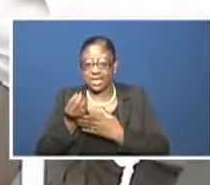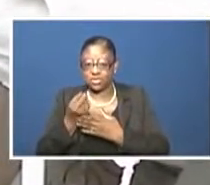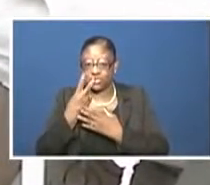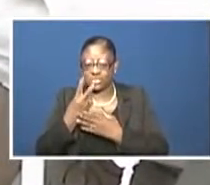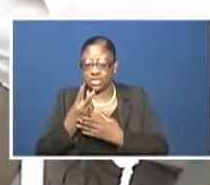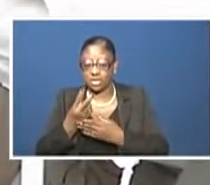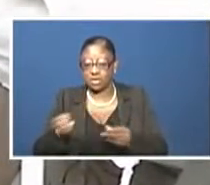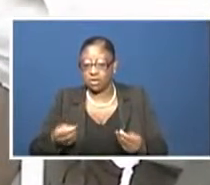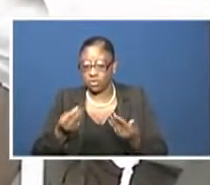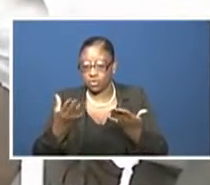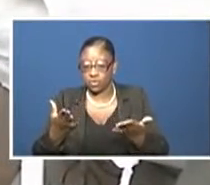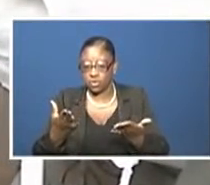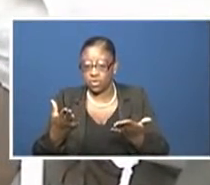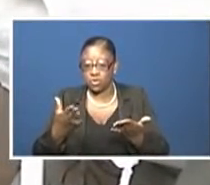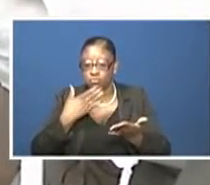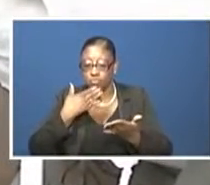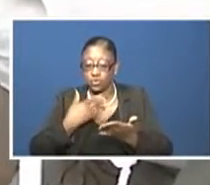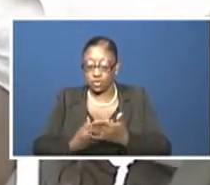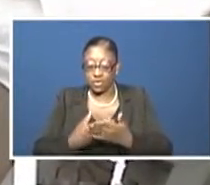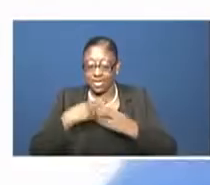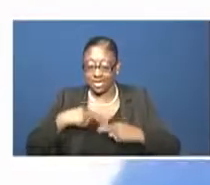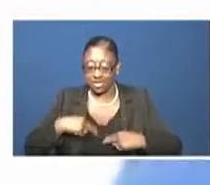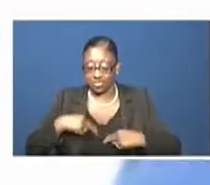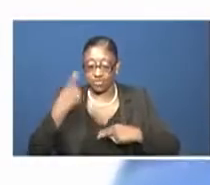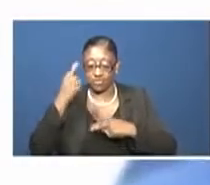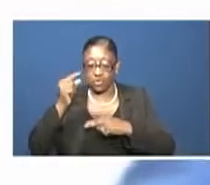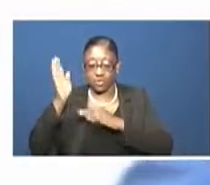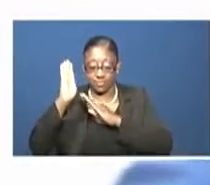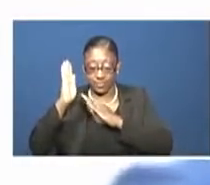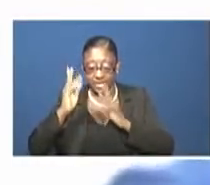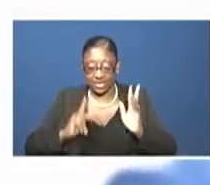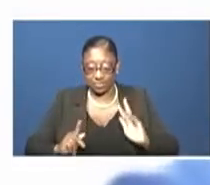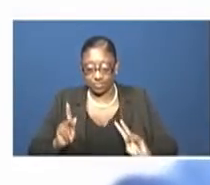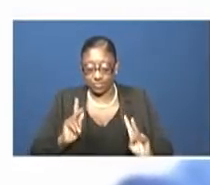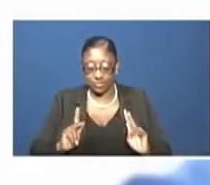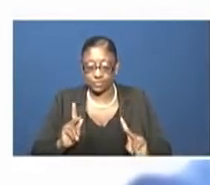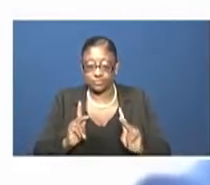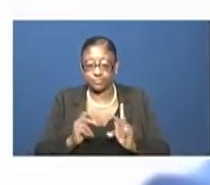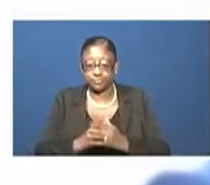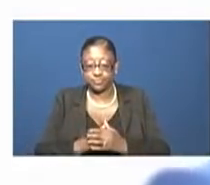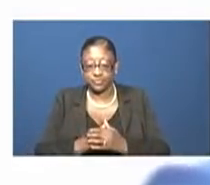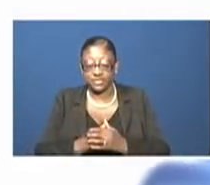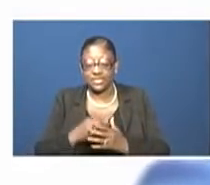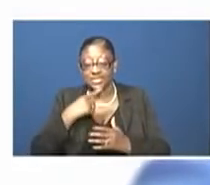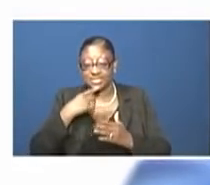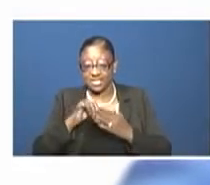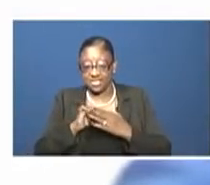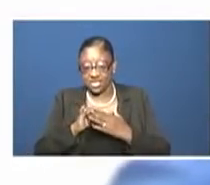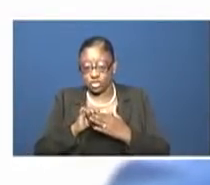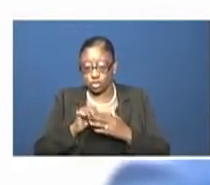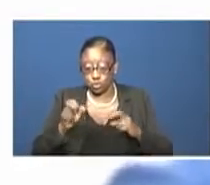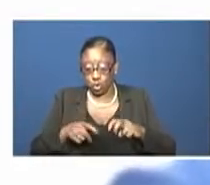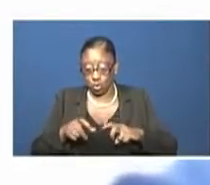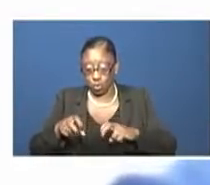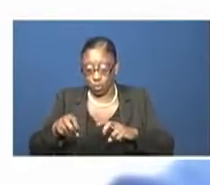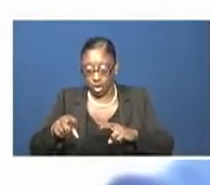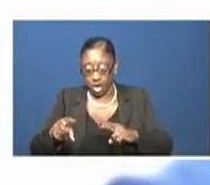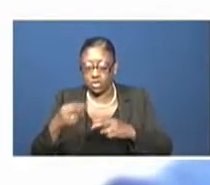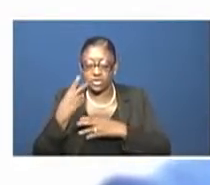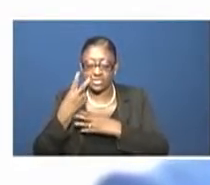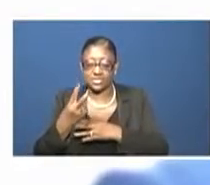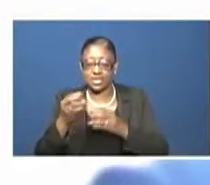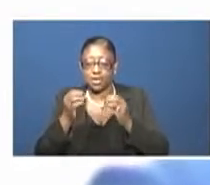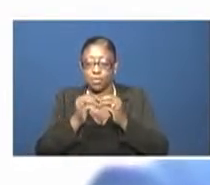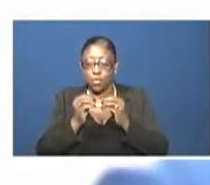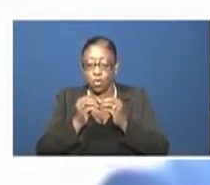providing quality, accessible health care to Bahamians. The Princess Margaret Hospital, the second phase, you walk the corridor, you will see some additional